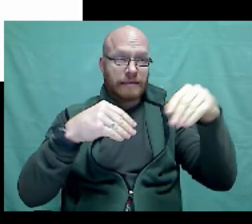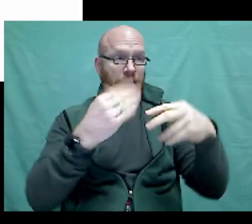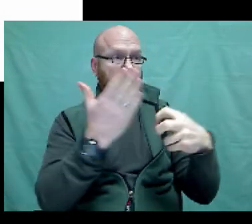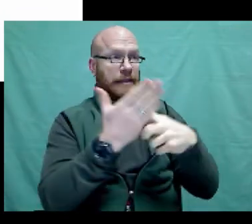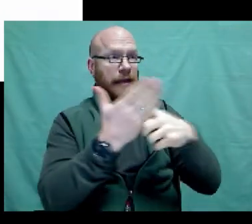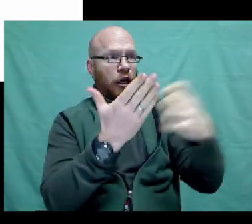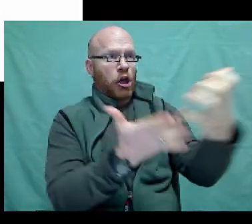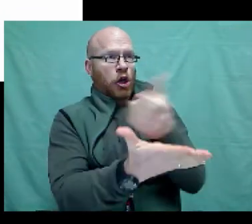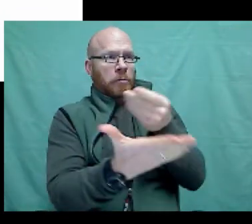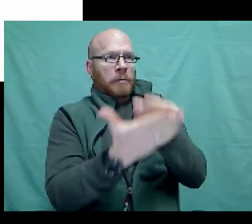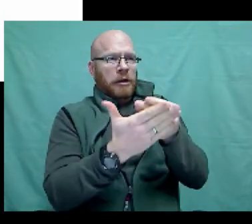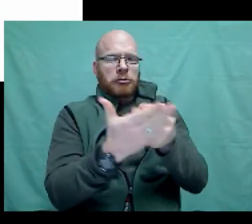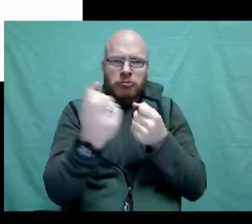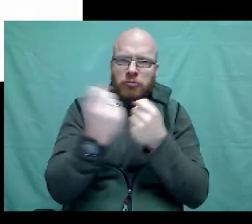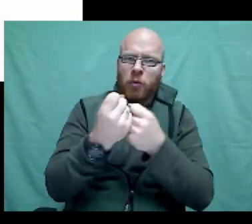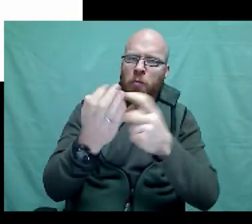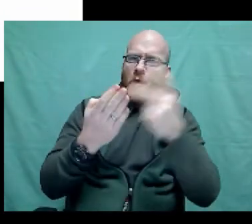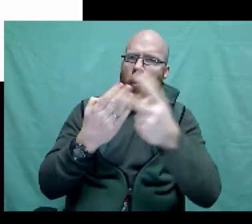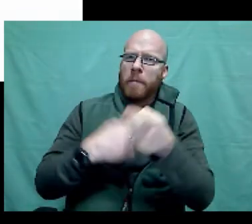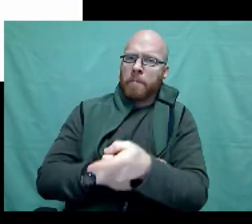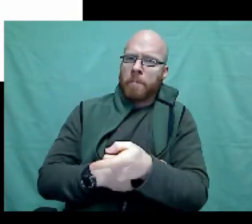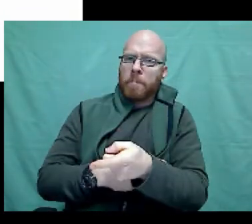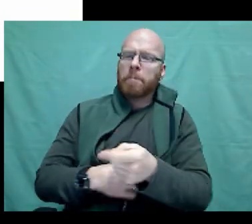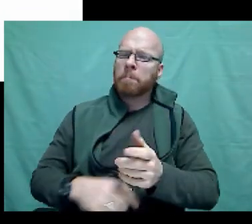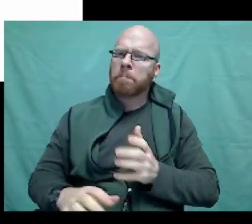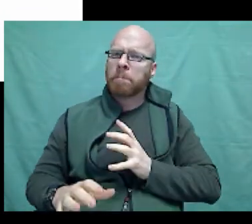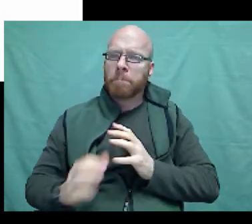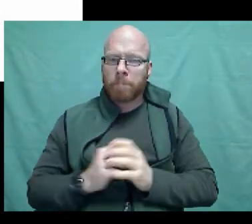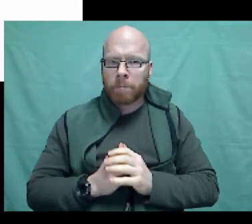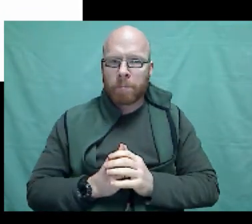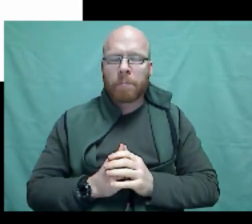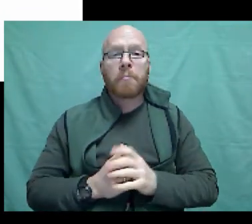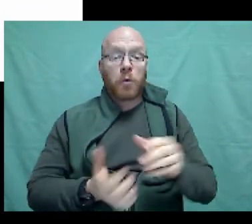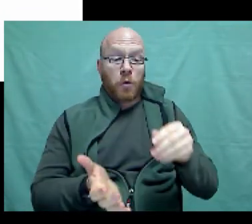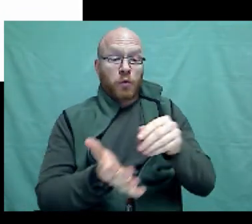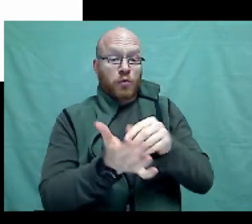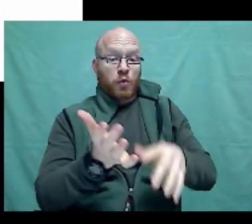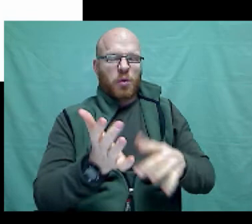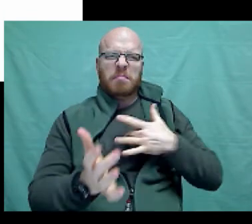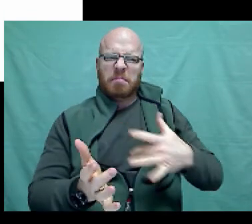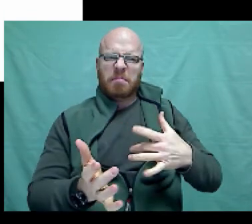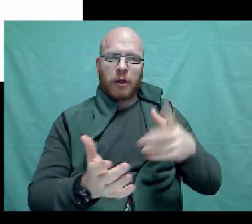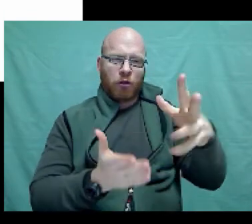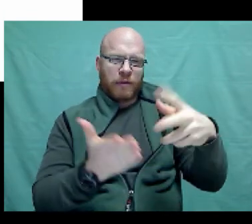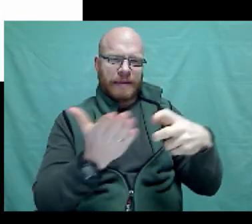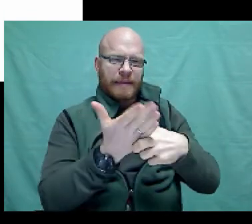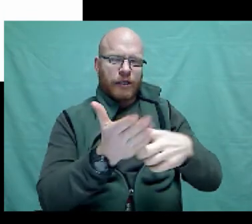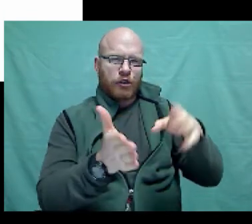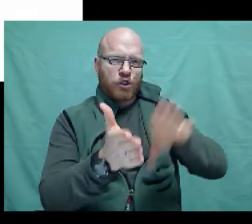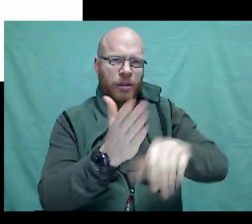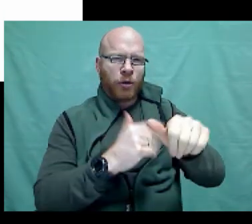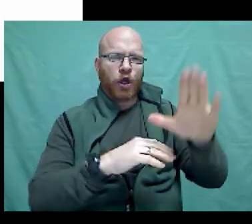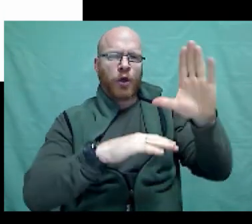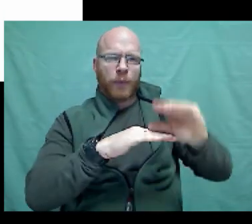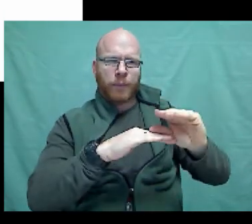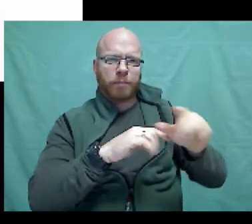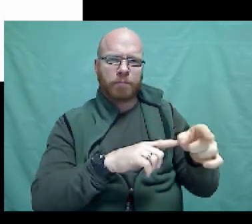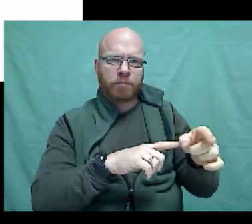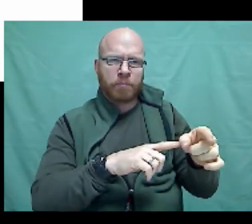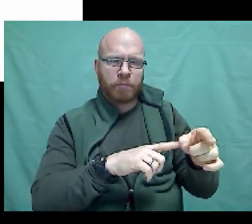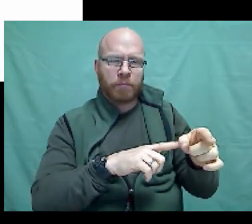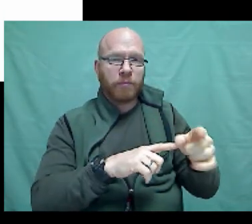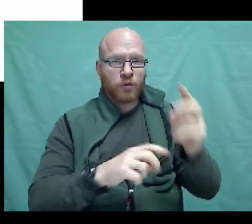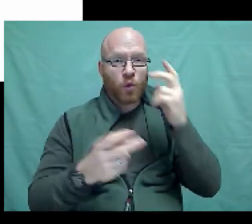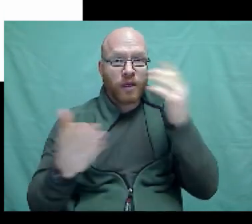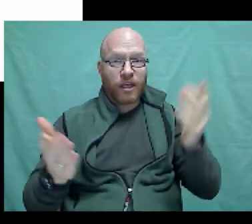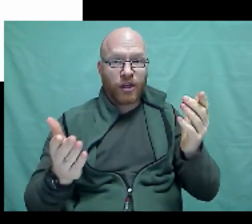Colleges send tickets to their games to support the programs, and usually students will have a reduced rate for